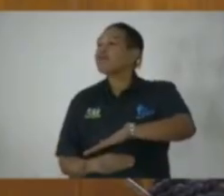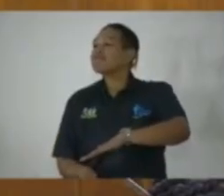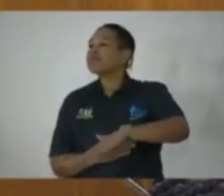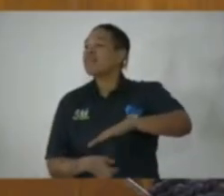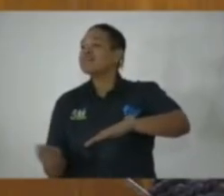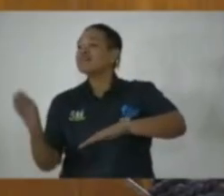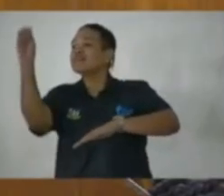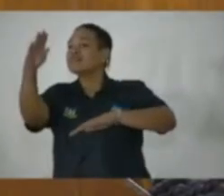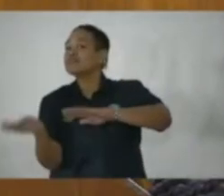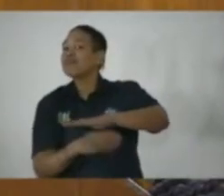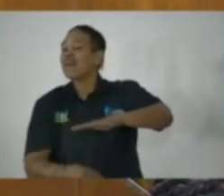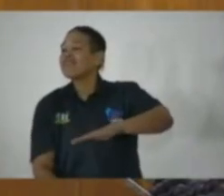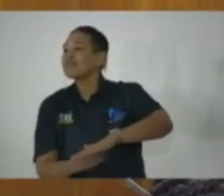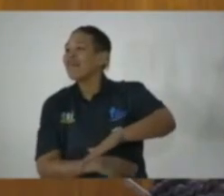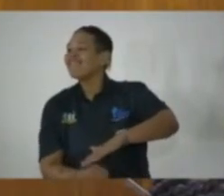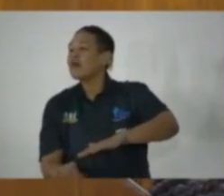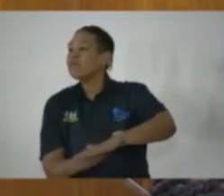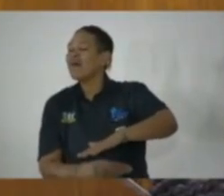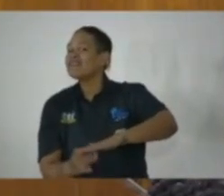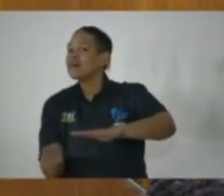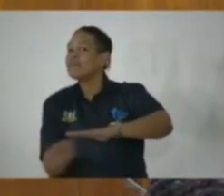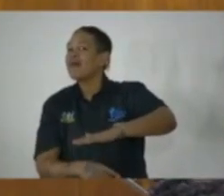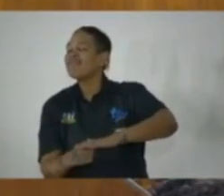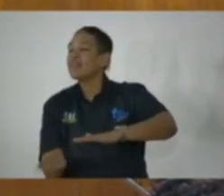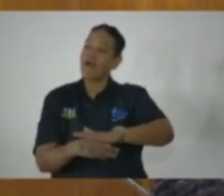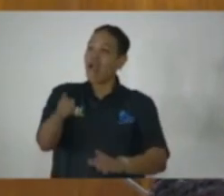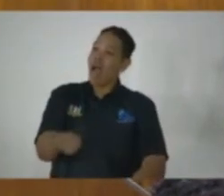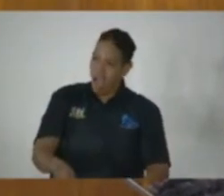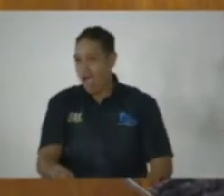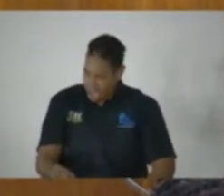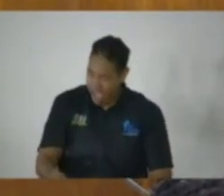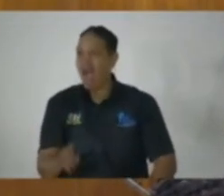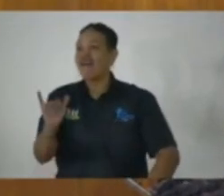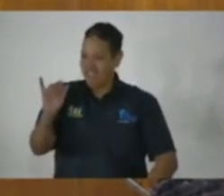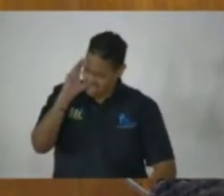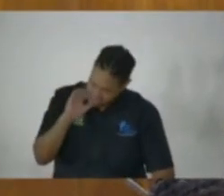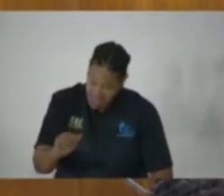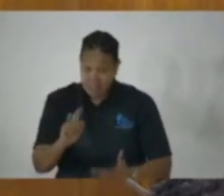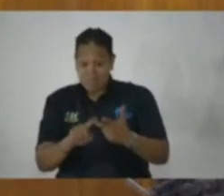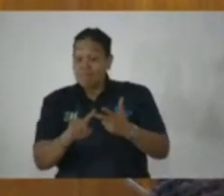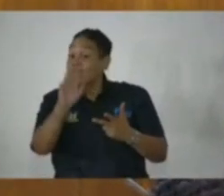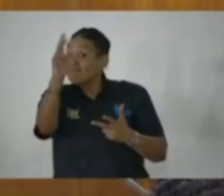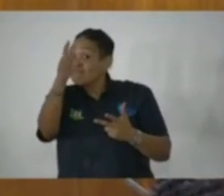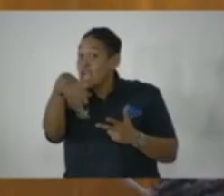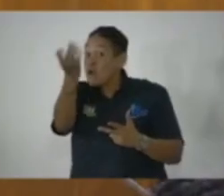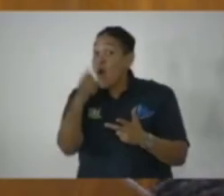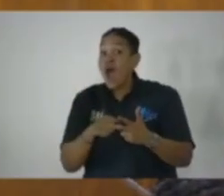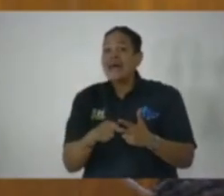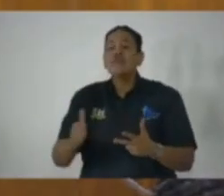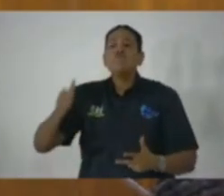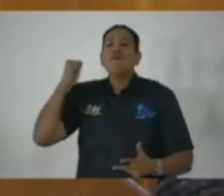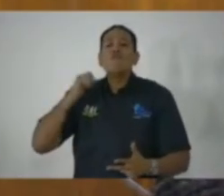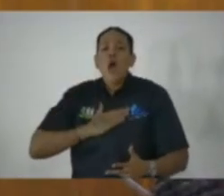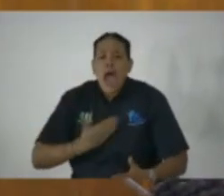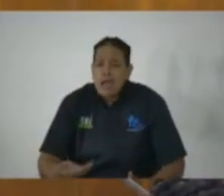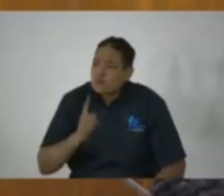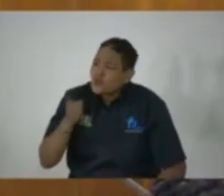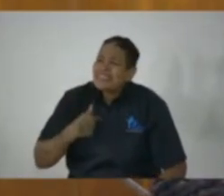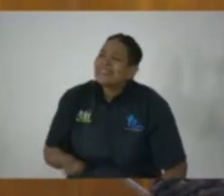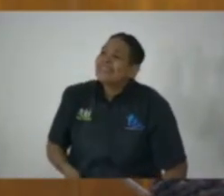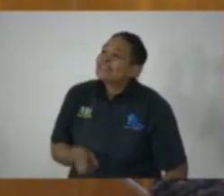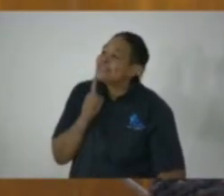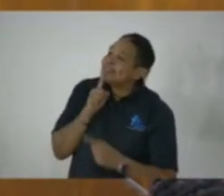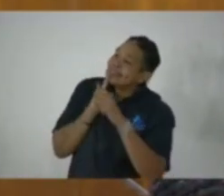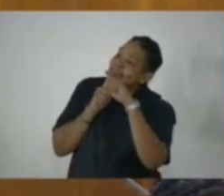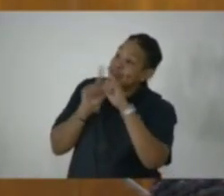information, important information, so as to mislead. There's also refusing to admit the truth,